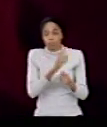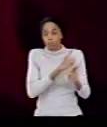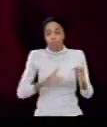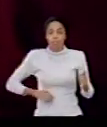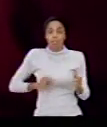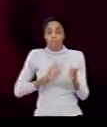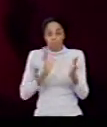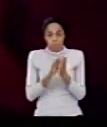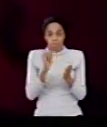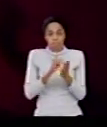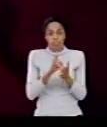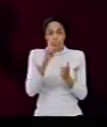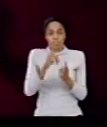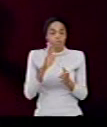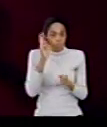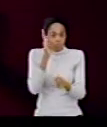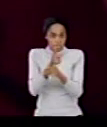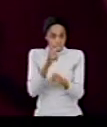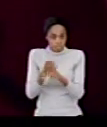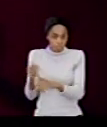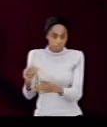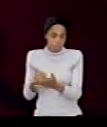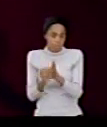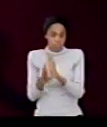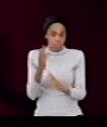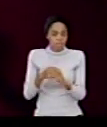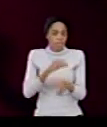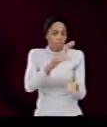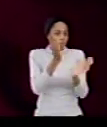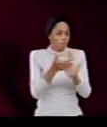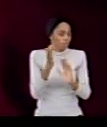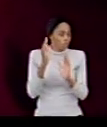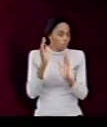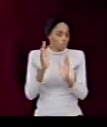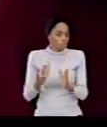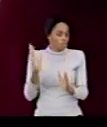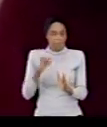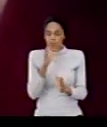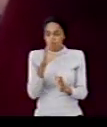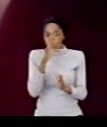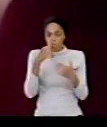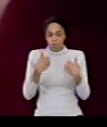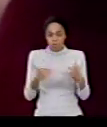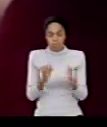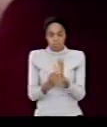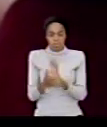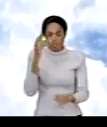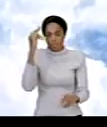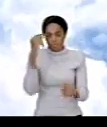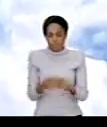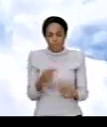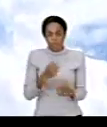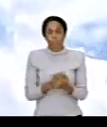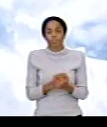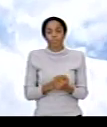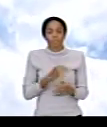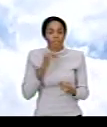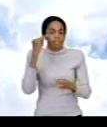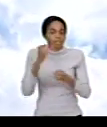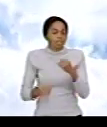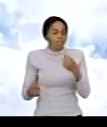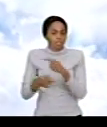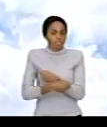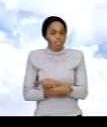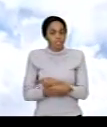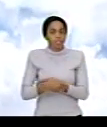them and they will not be lost. And on the final day, according to your consecration, commitment, and vow, they'll be with the Lord and